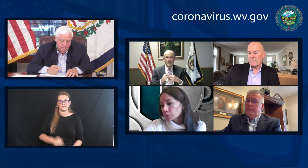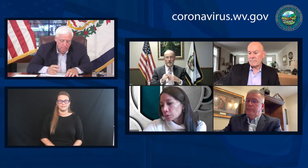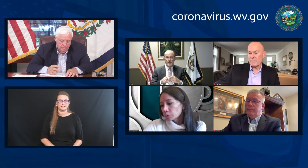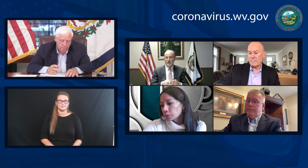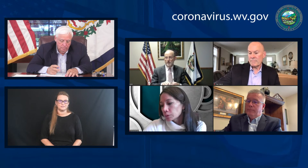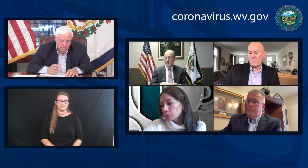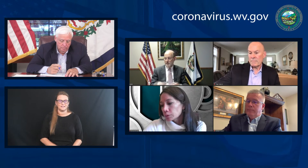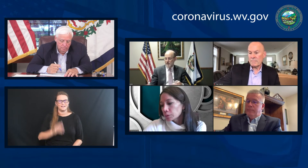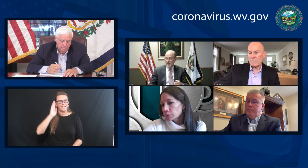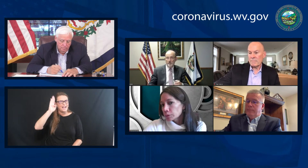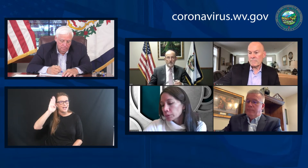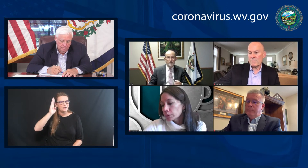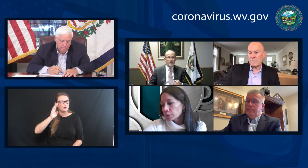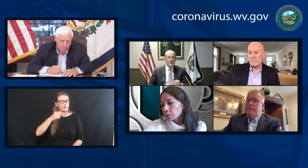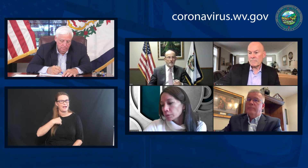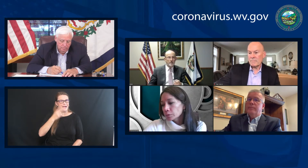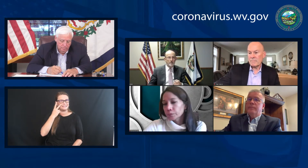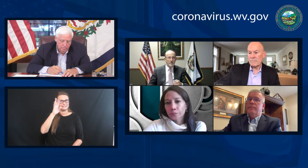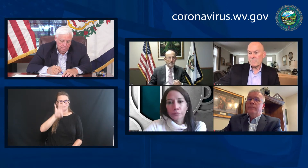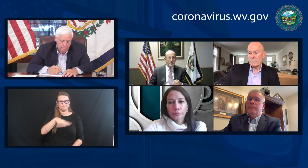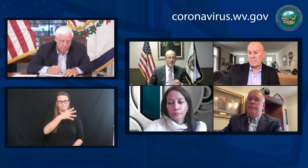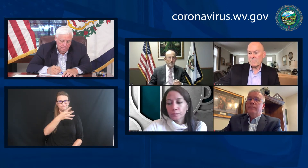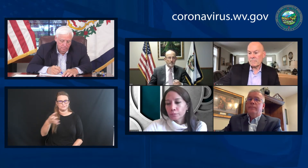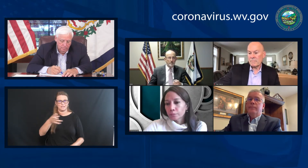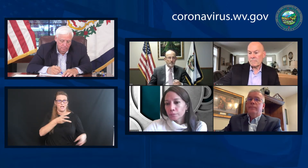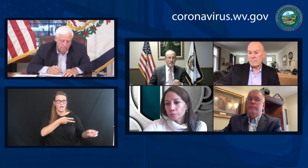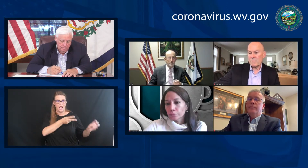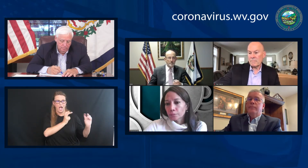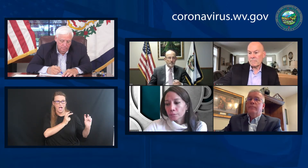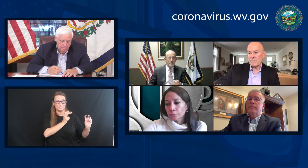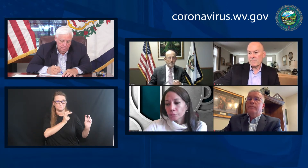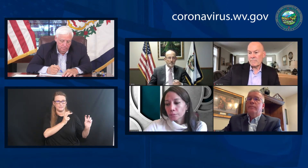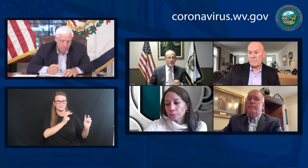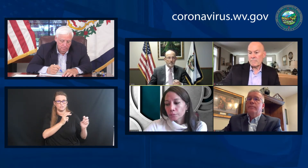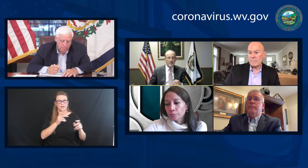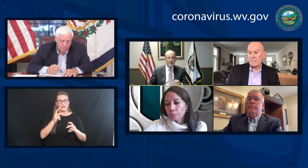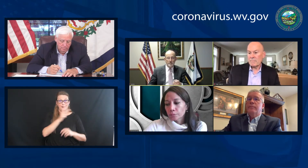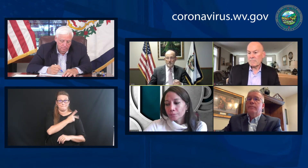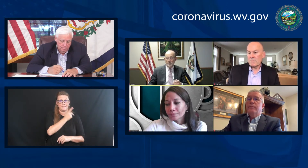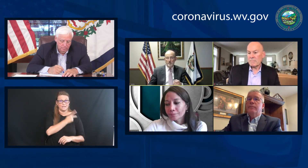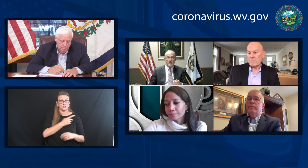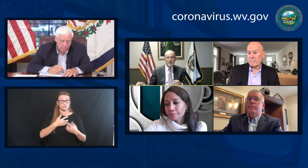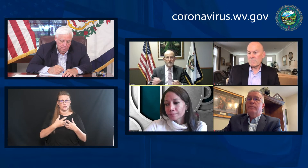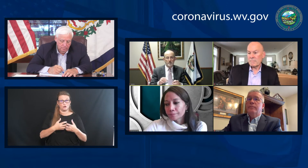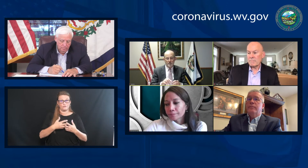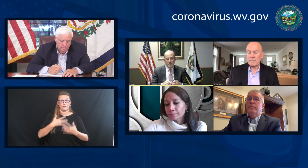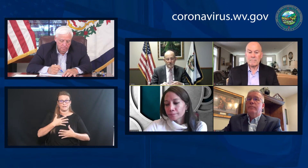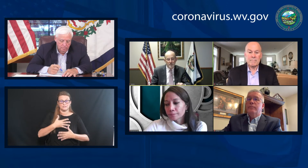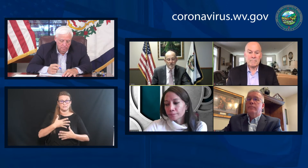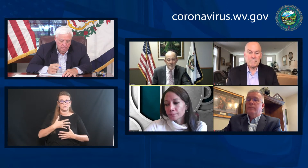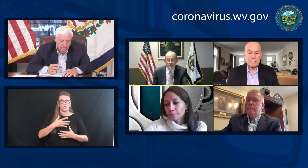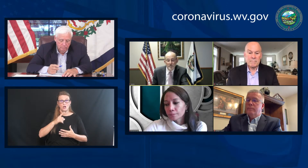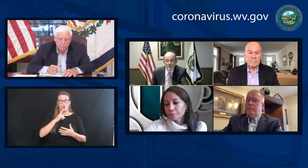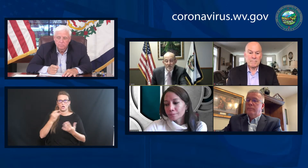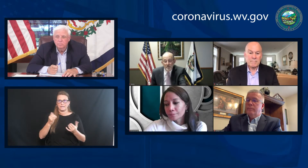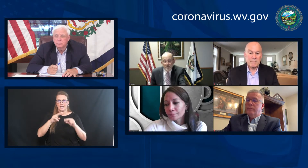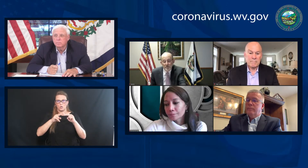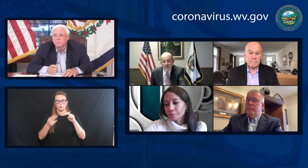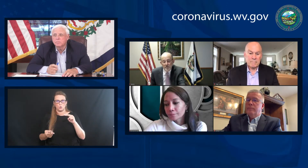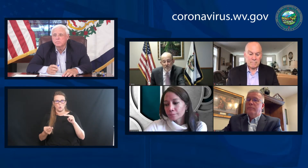Hi, I see on the graph that hospitalizations and patients on the vent is going down. Is this